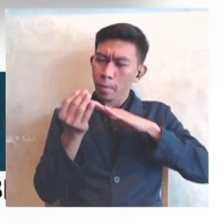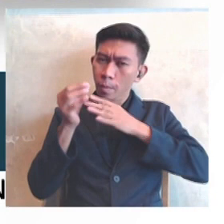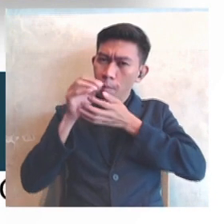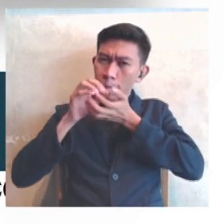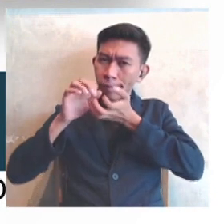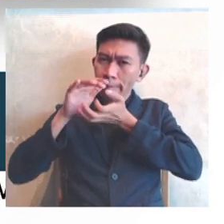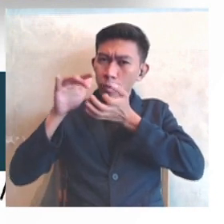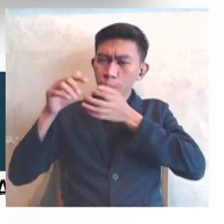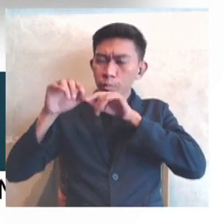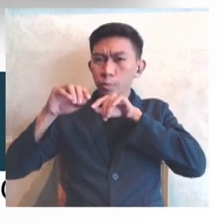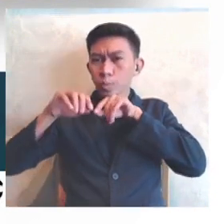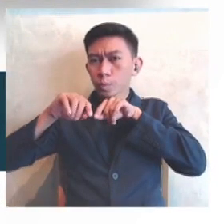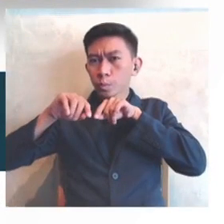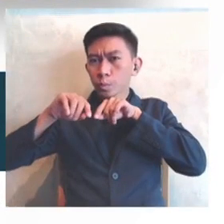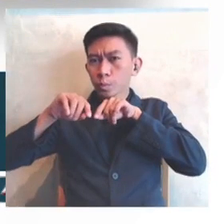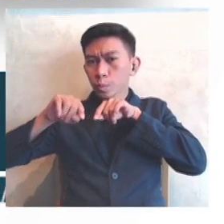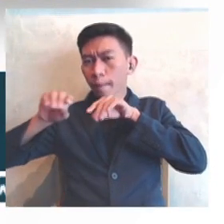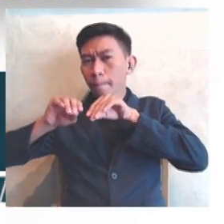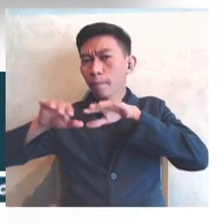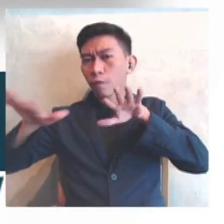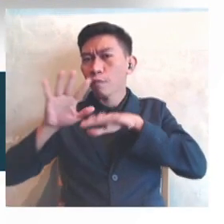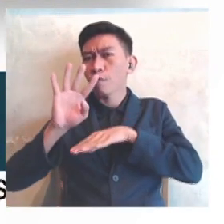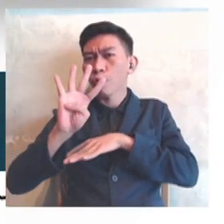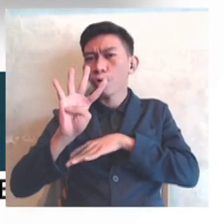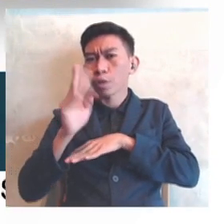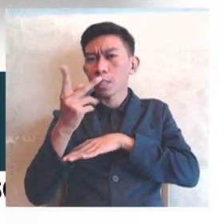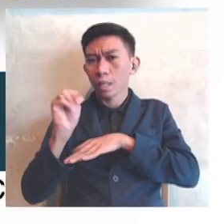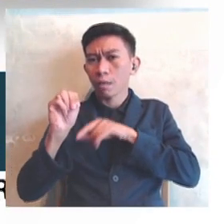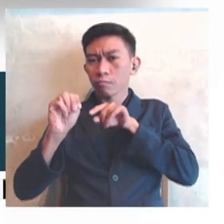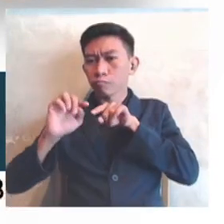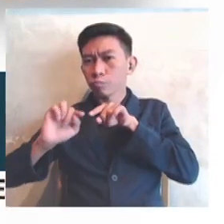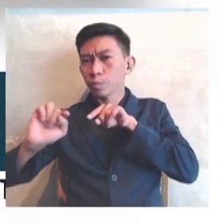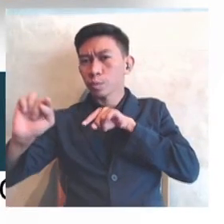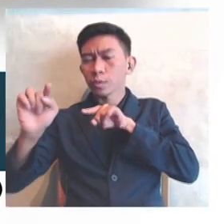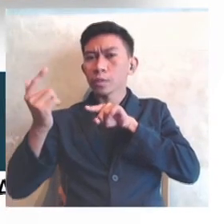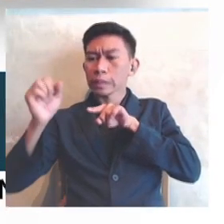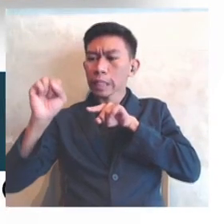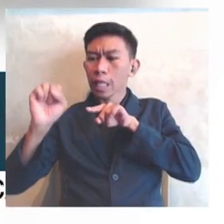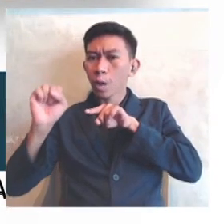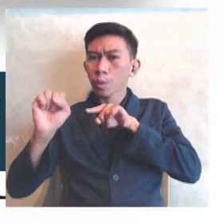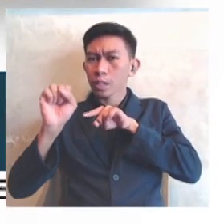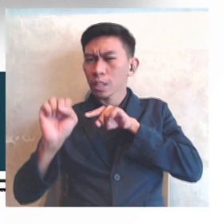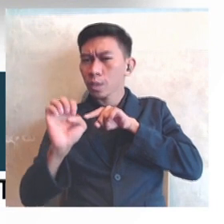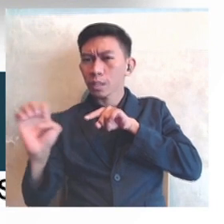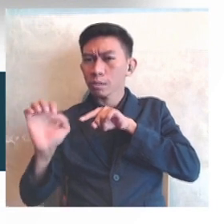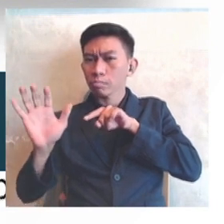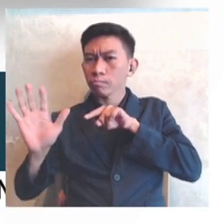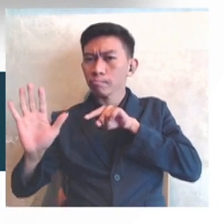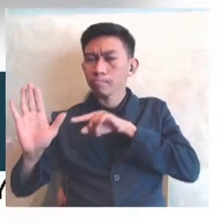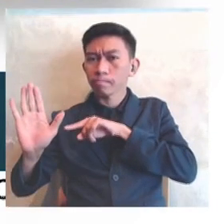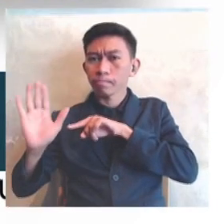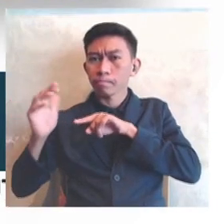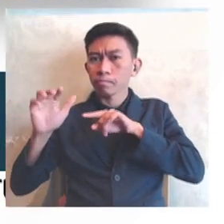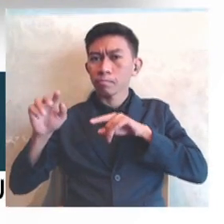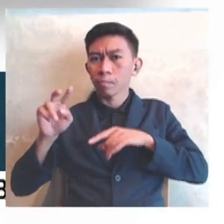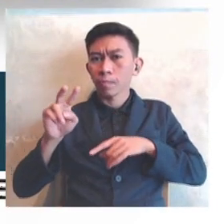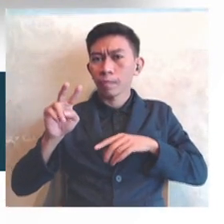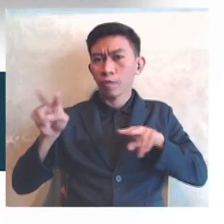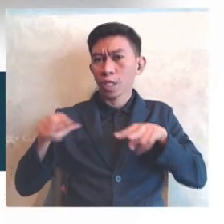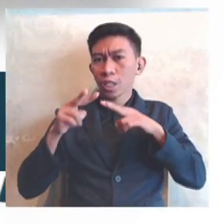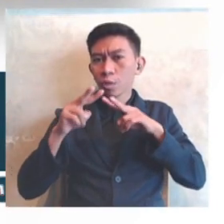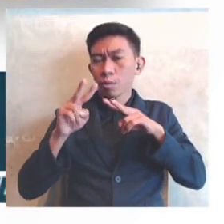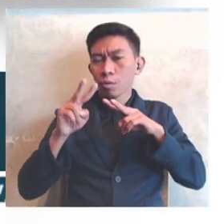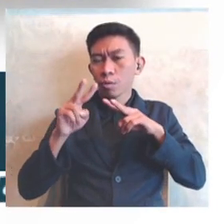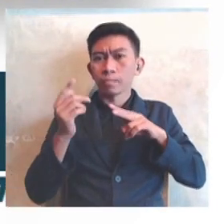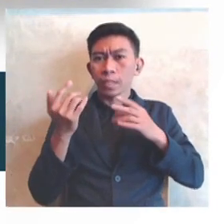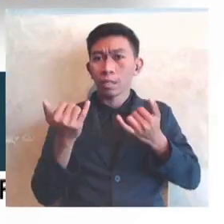haba. Particularly dito sa bandang south and southeast ng Mayon Volcano. Mm-mm. So pinaalalahanin natin